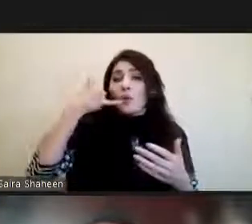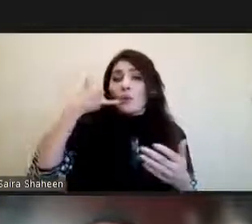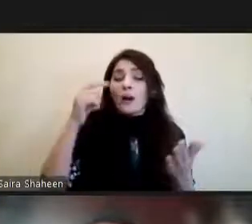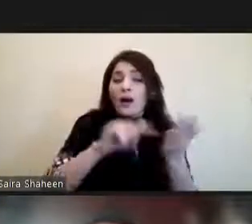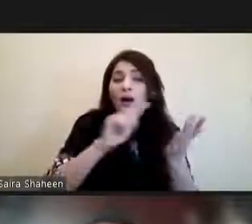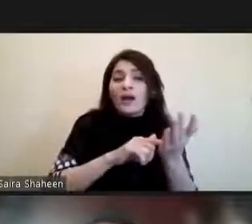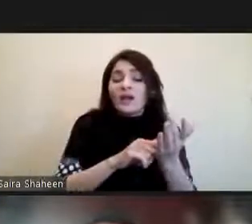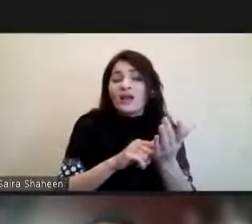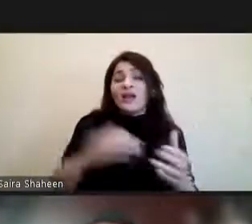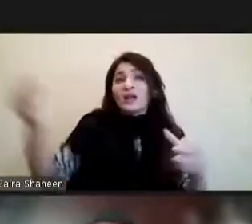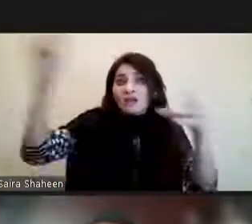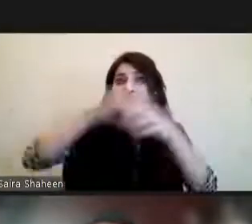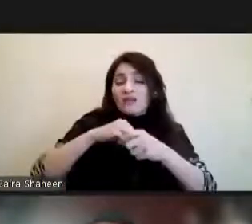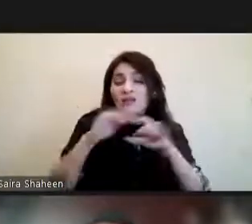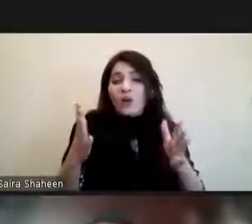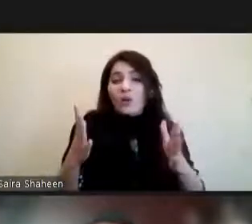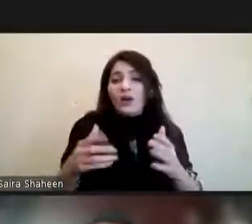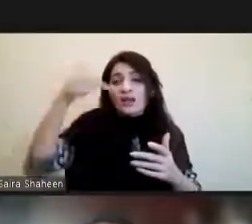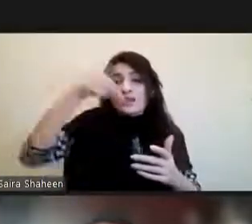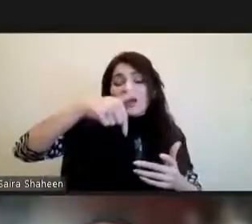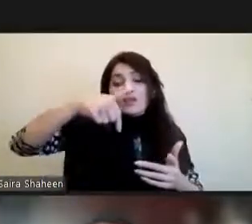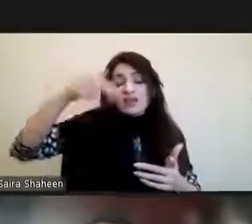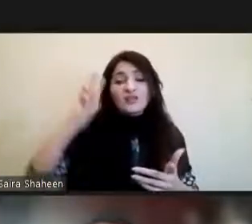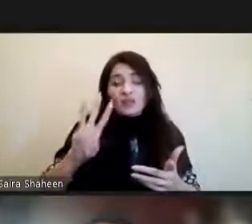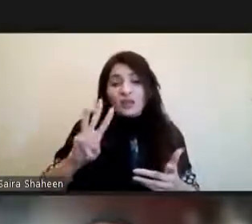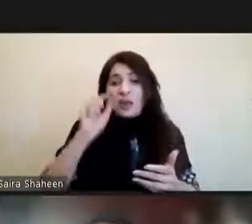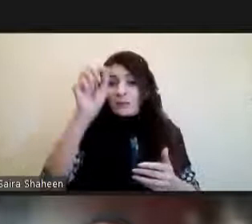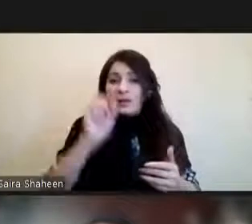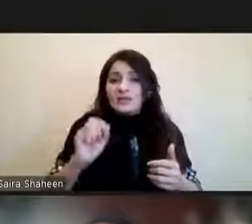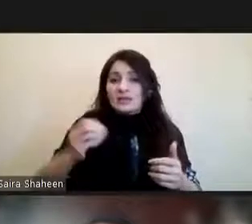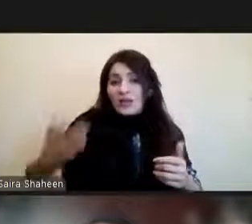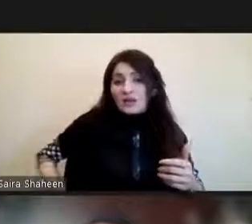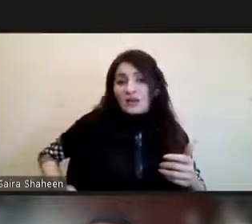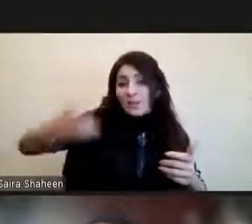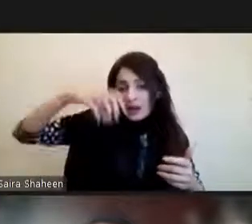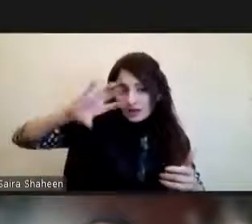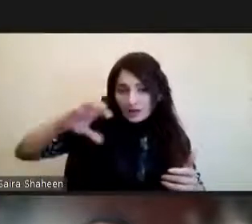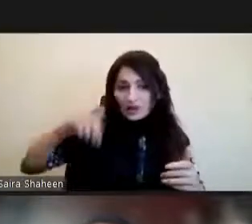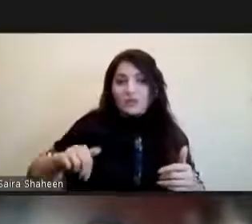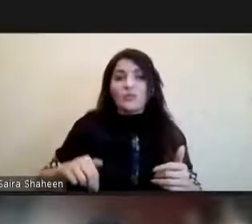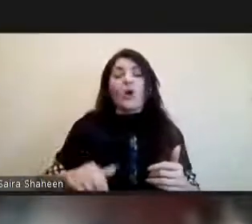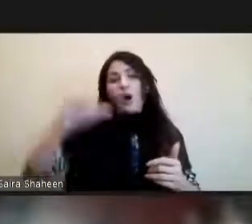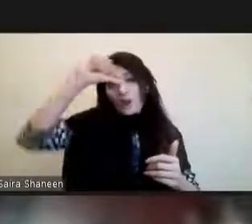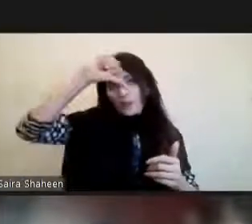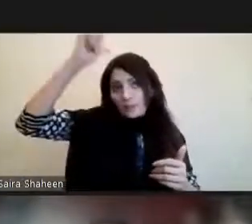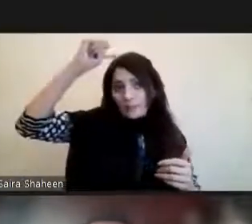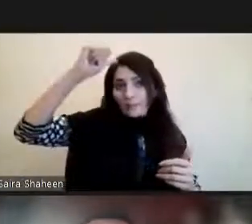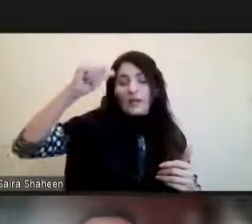ownership is 73% in Bangladesh, 55% in India, and it